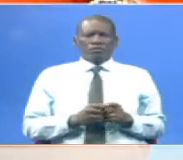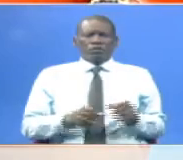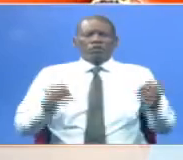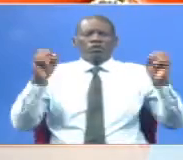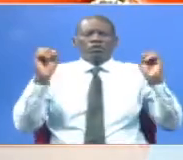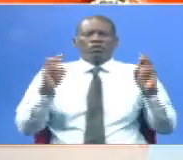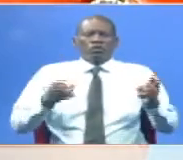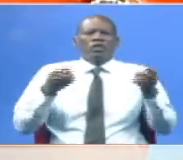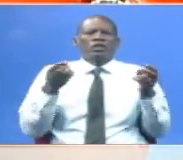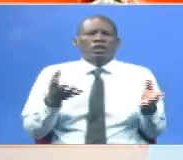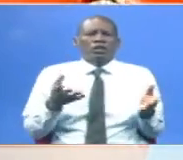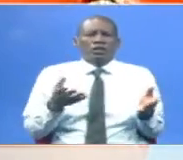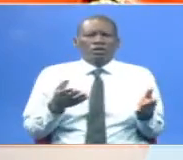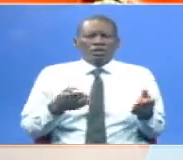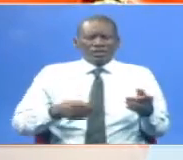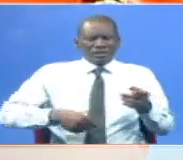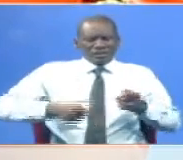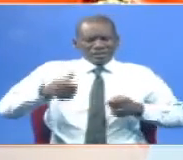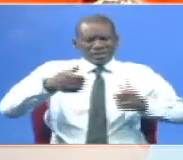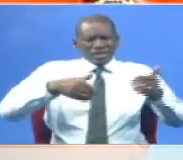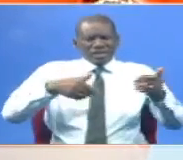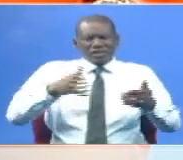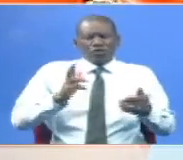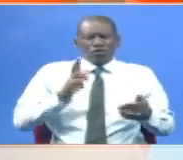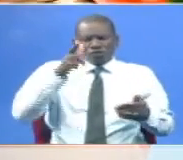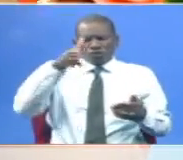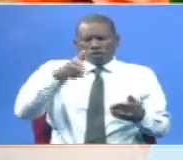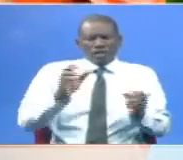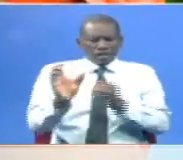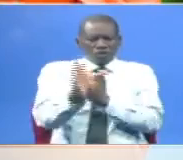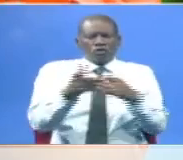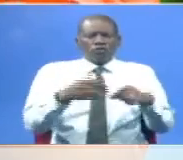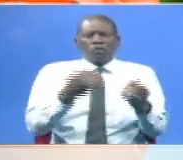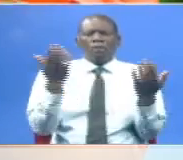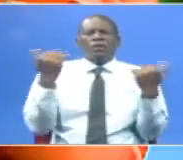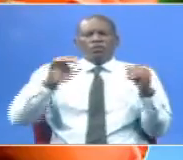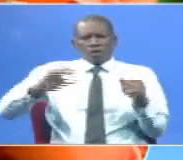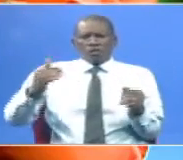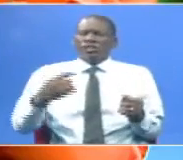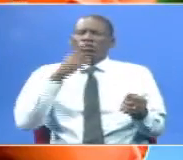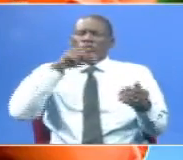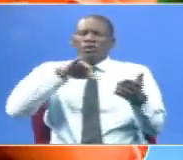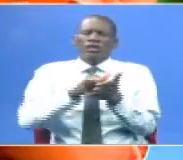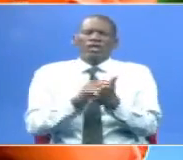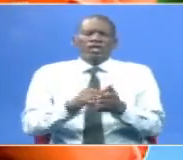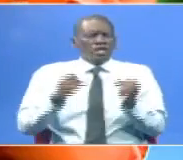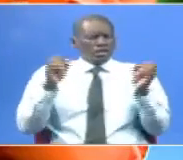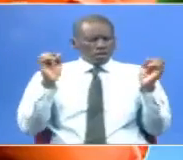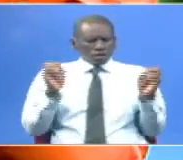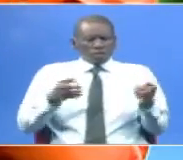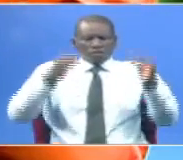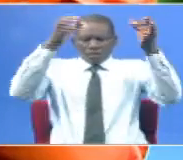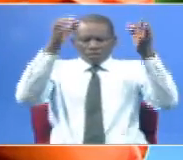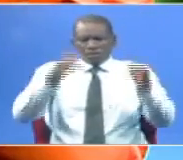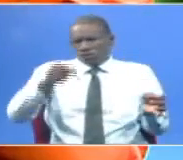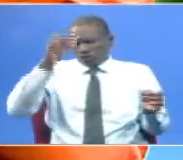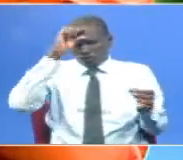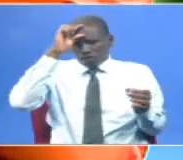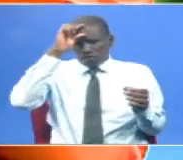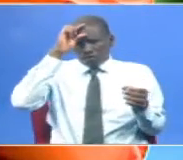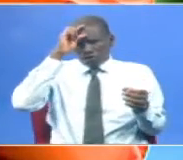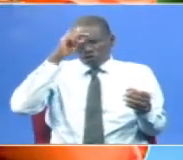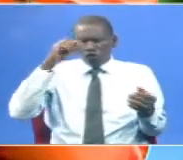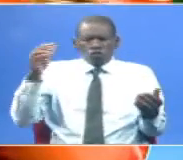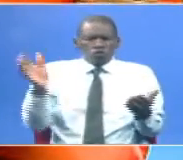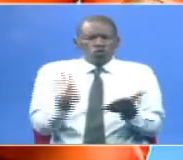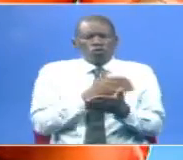Na basi mtazamaji, wauzaji huru wa mafuta nchini kutoka kaunti ya Meru wanasema kuwa wameridhishwa na hatua ya serikali kuondoa